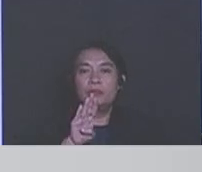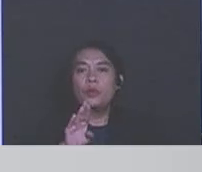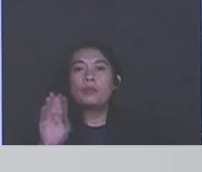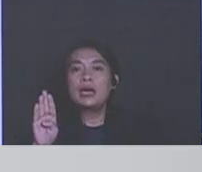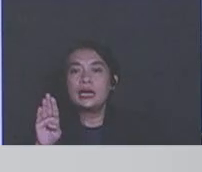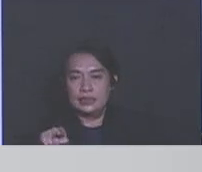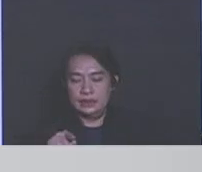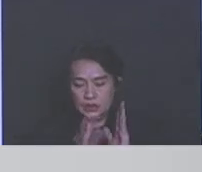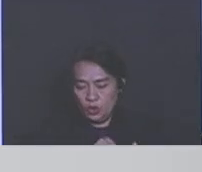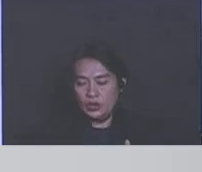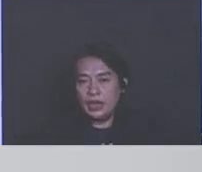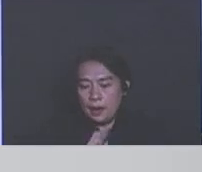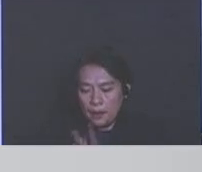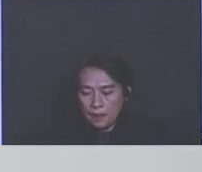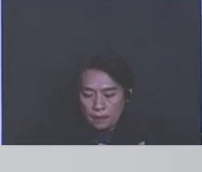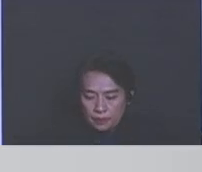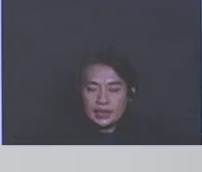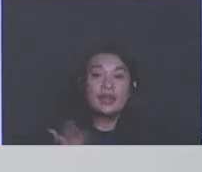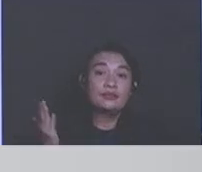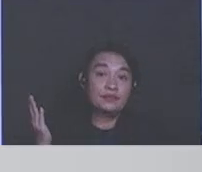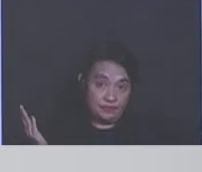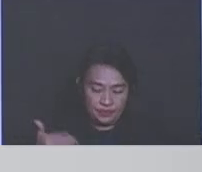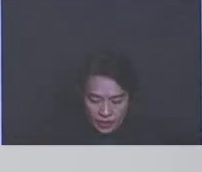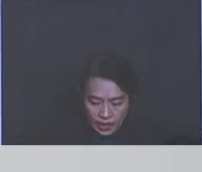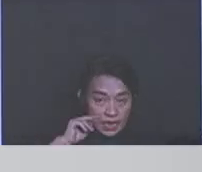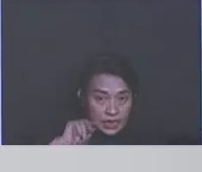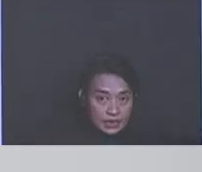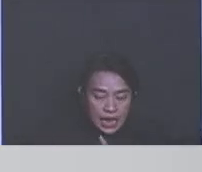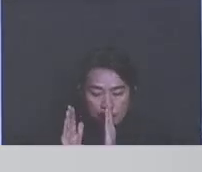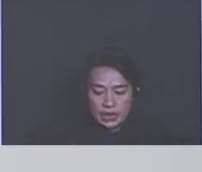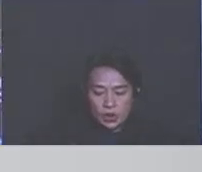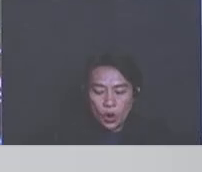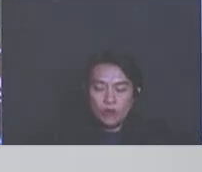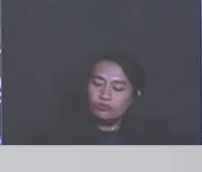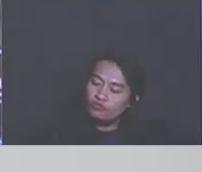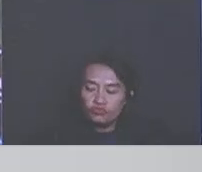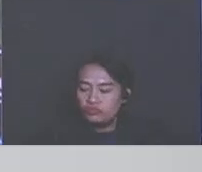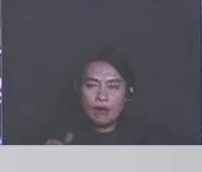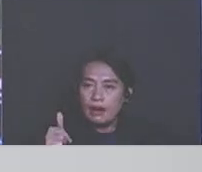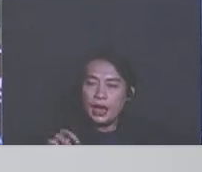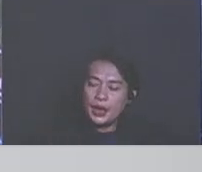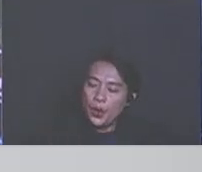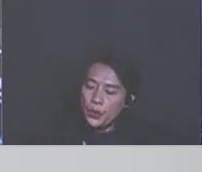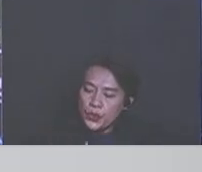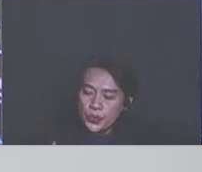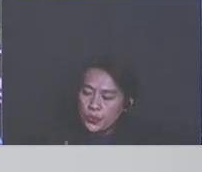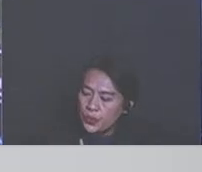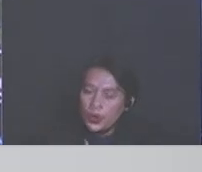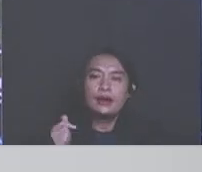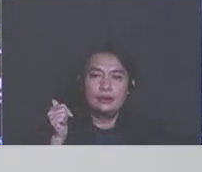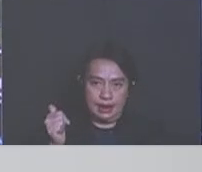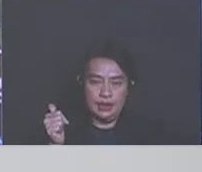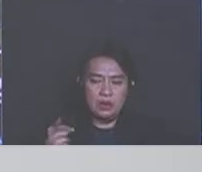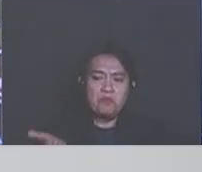the waterfront edge, in a way that the city had kind of closed itself off previously. And then we have a lot of privately